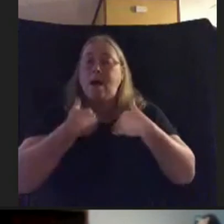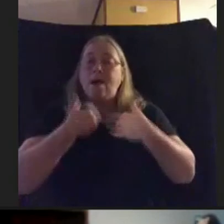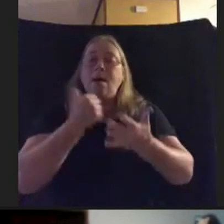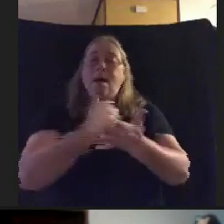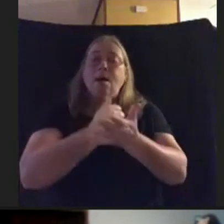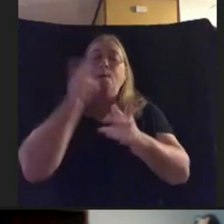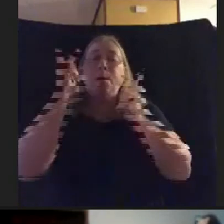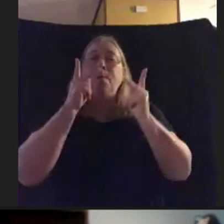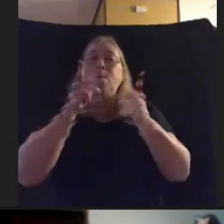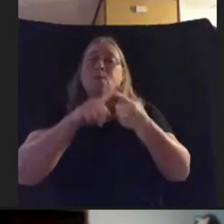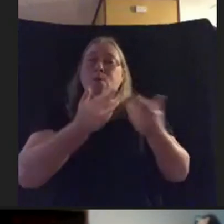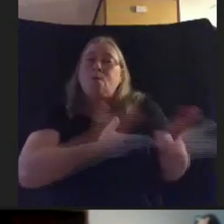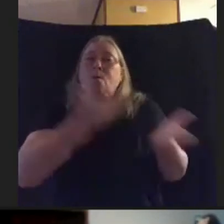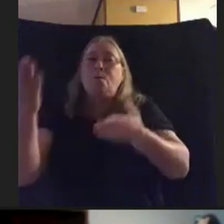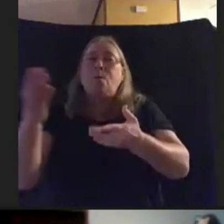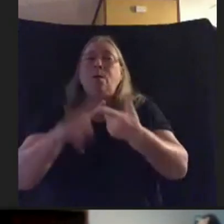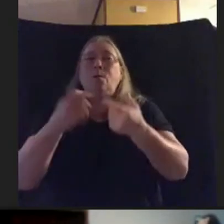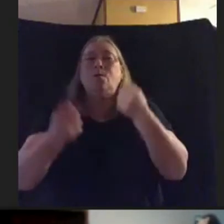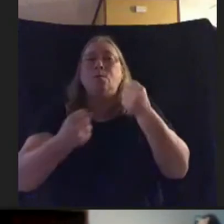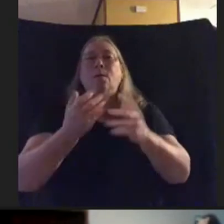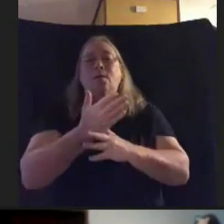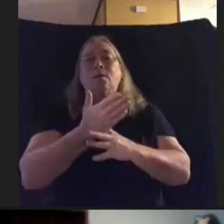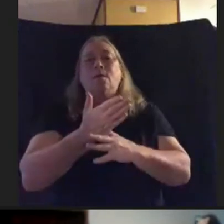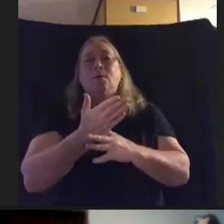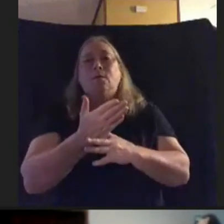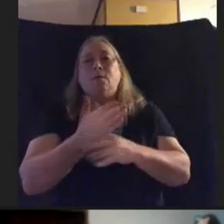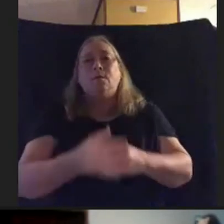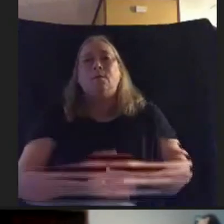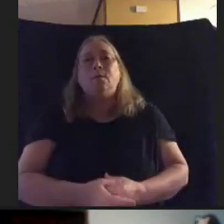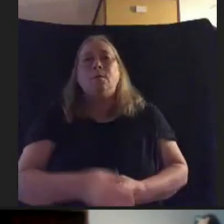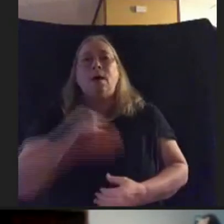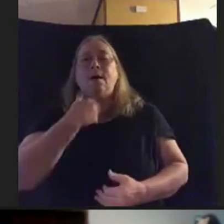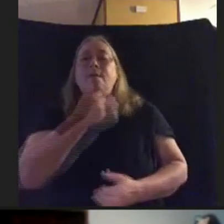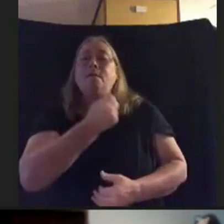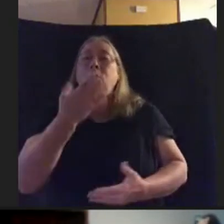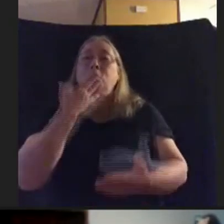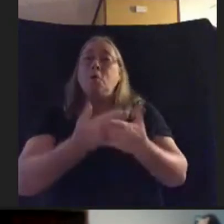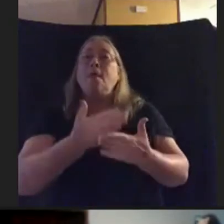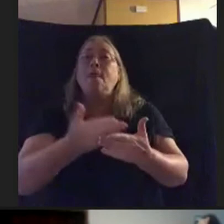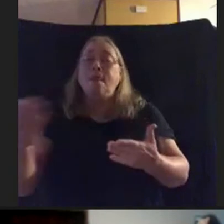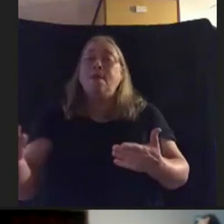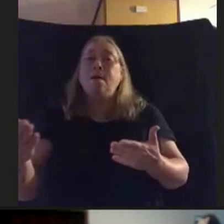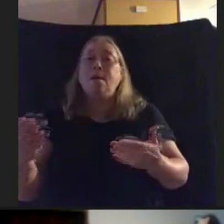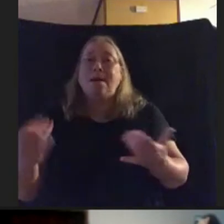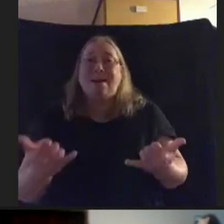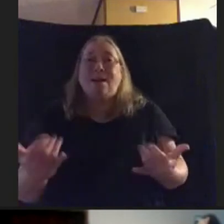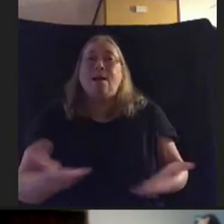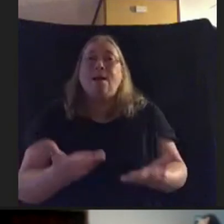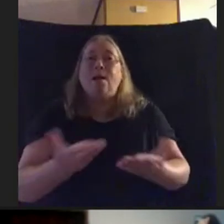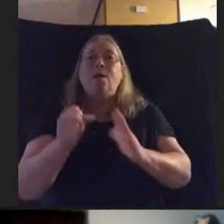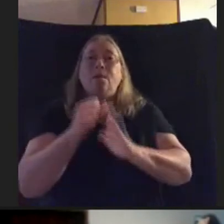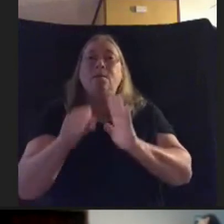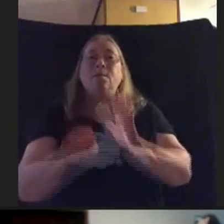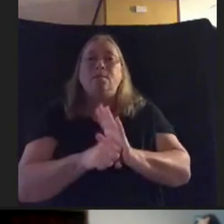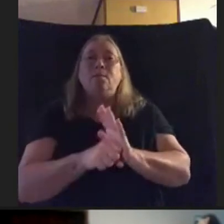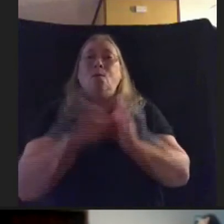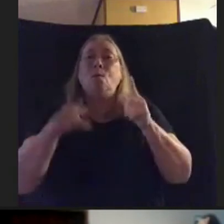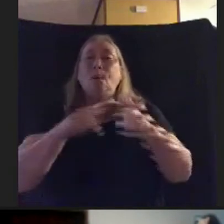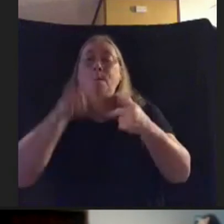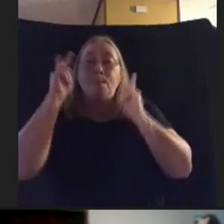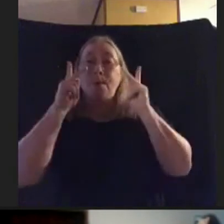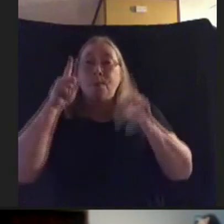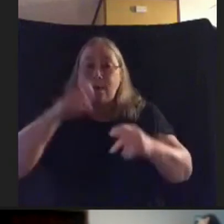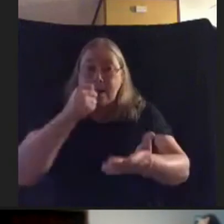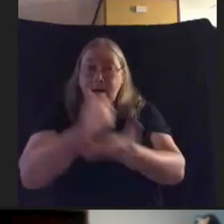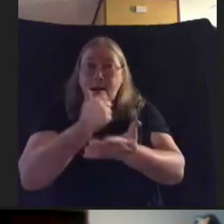drive-through. So there are a number of good things going on, and that's what we do in Mississippi, right? When people need help, there's always seems to be